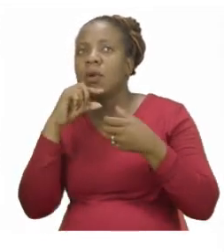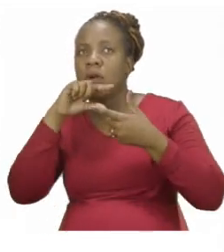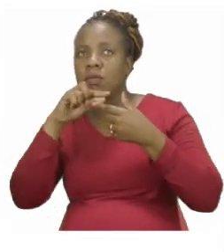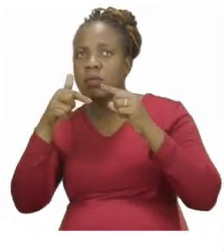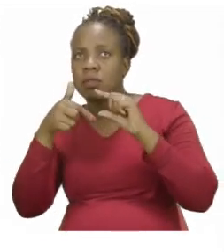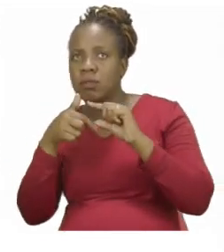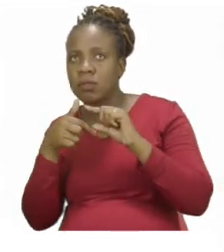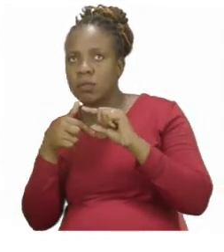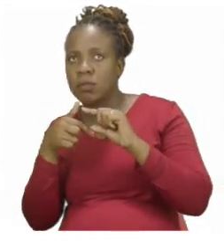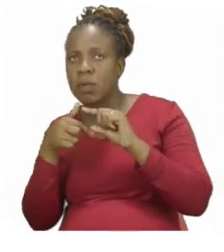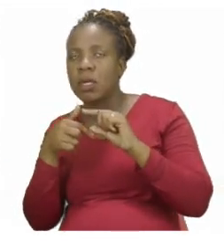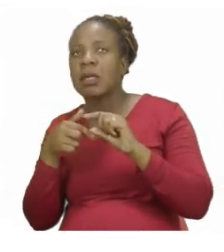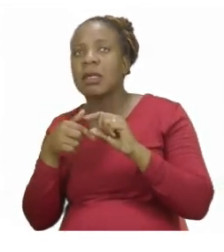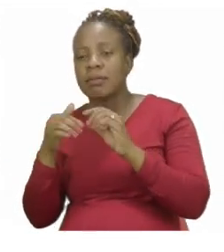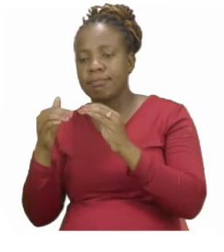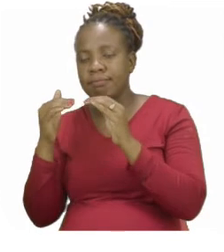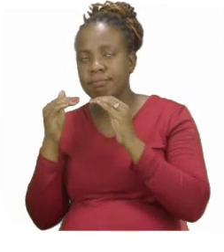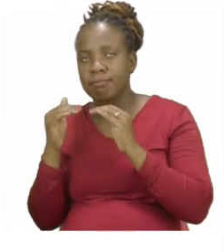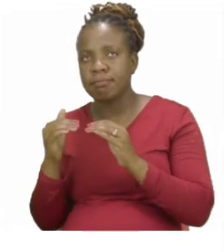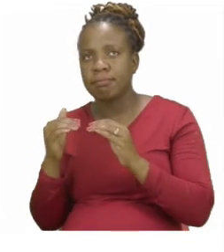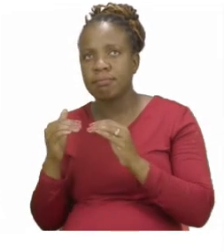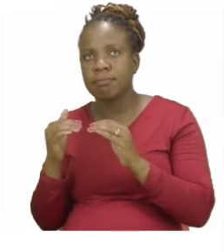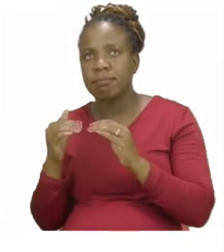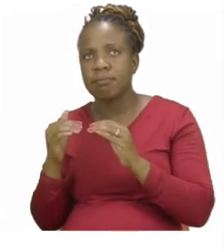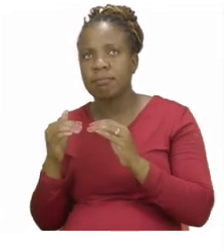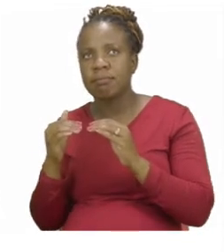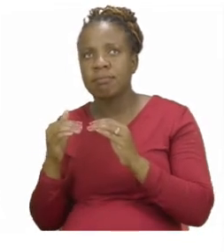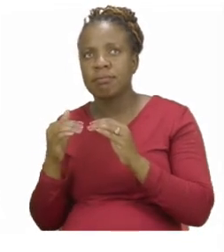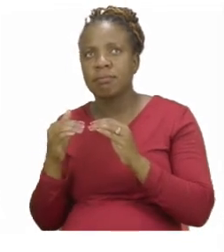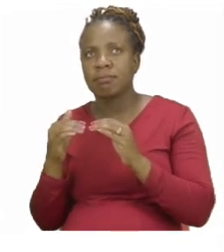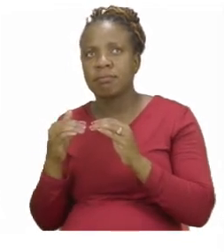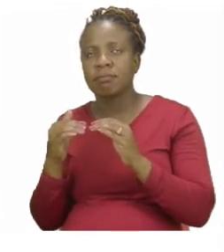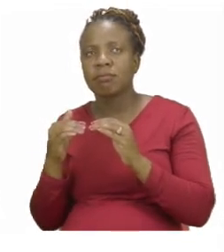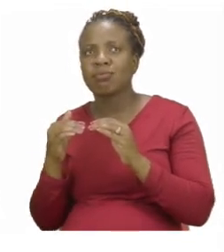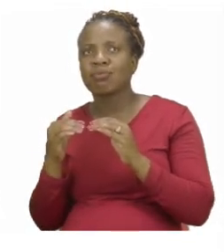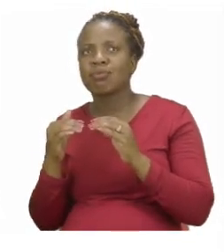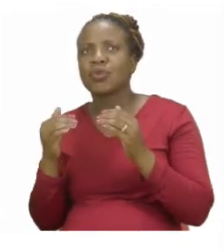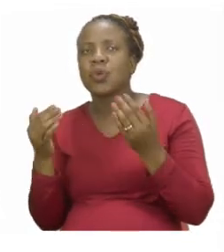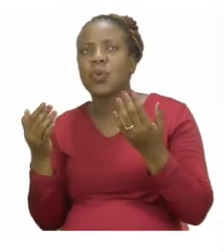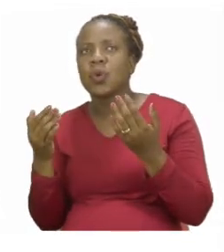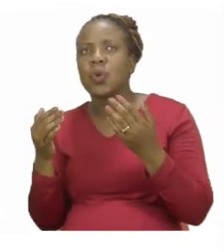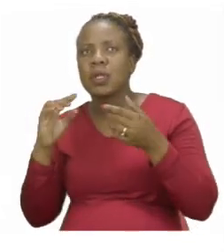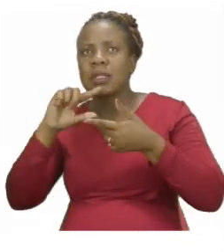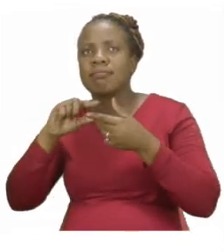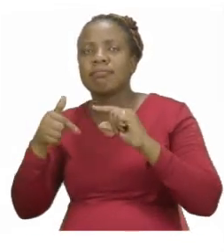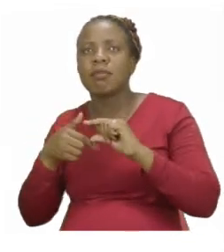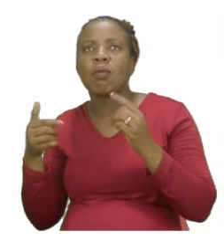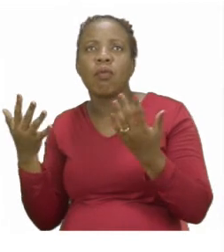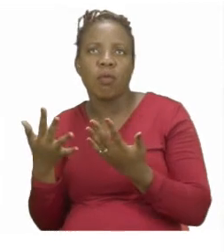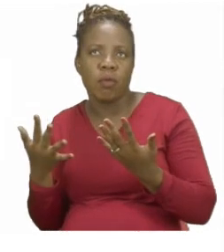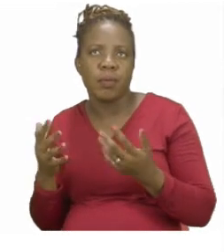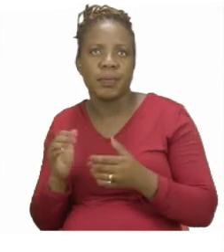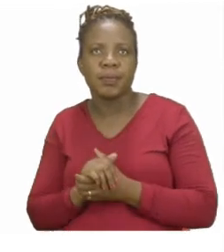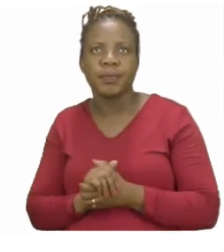words. Now, when we talk about something's position, we can either say